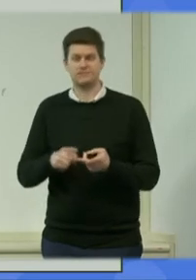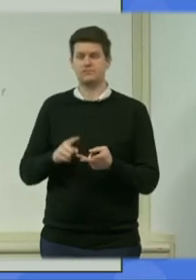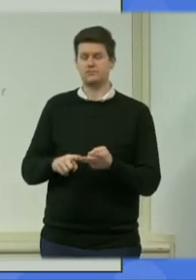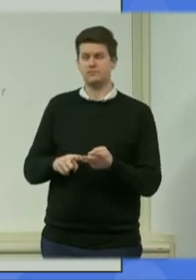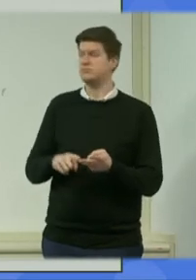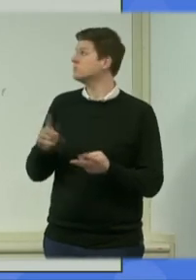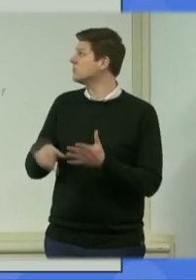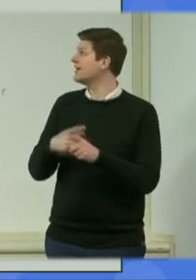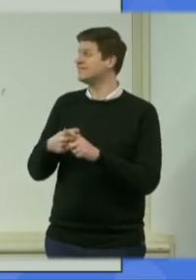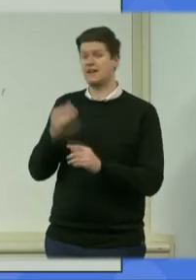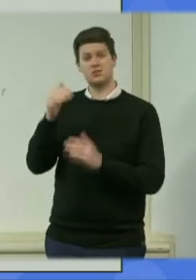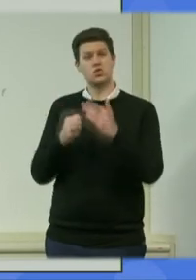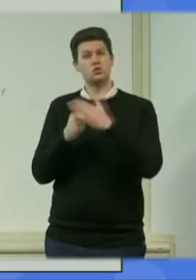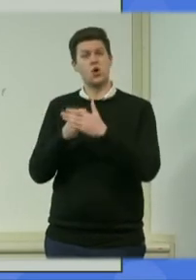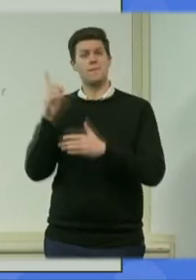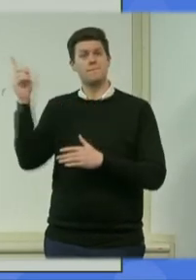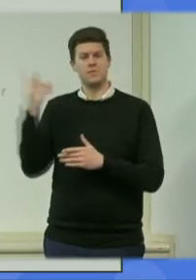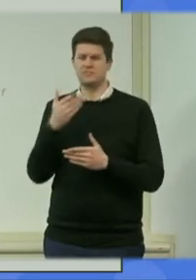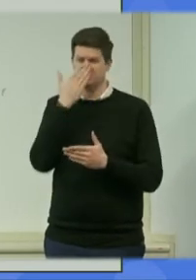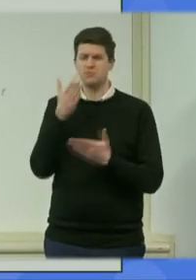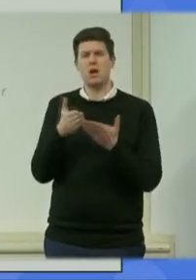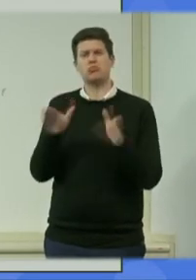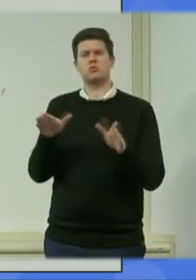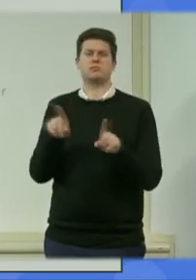there, are broadly the same.